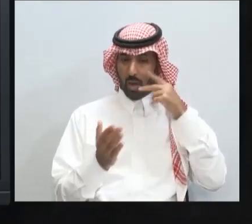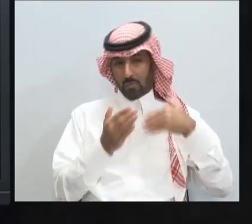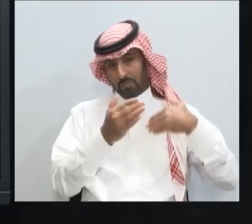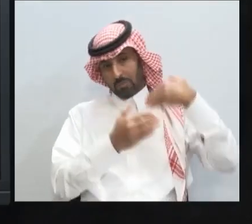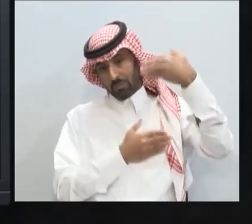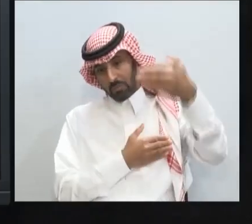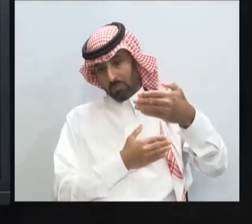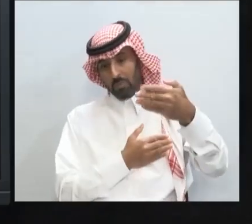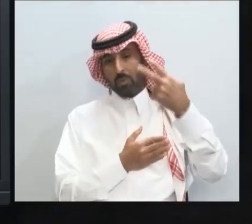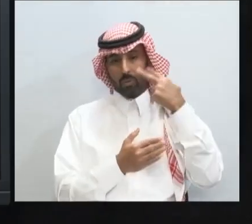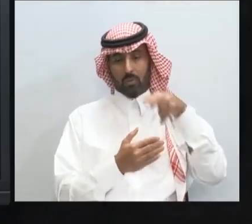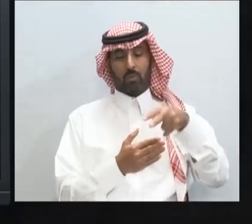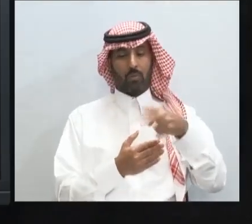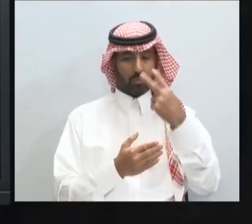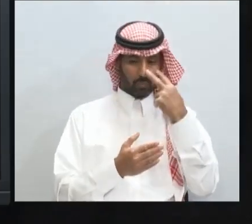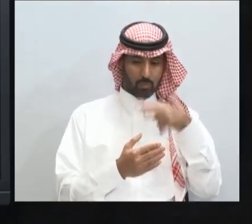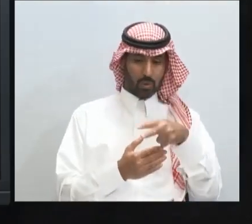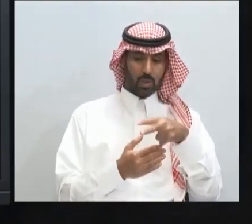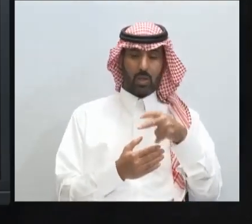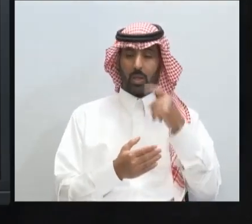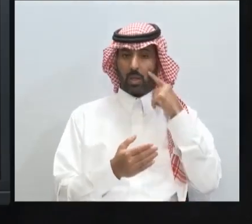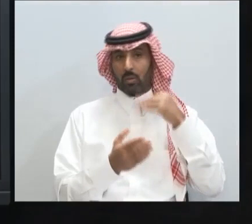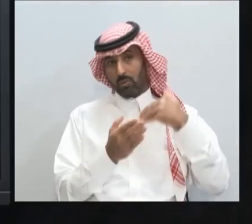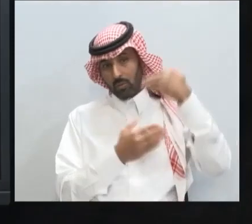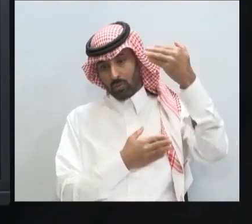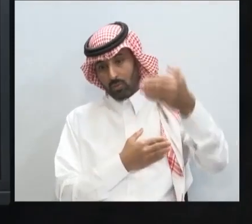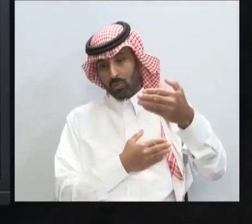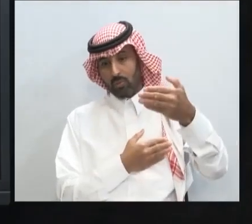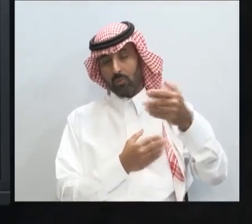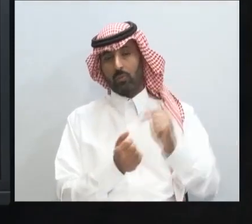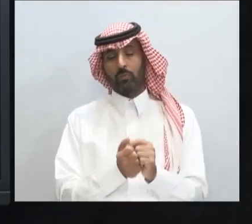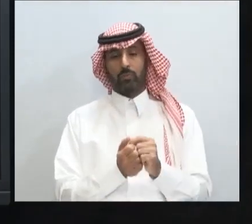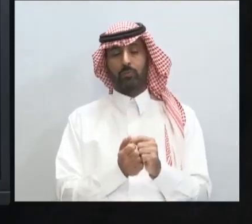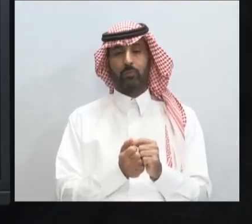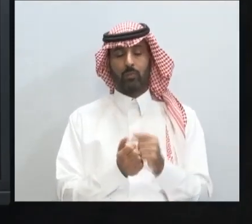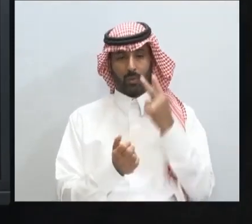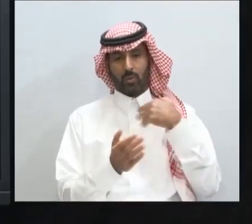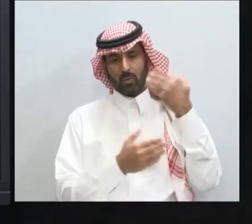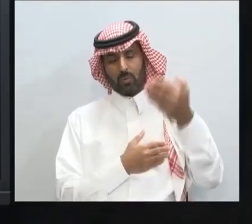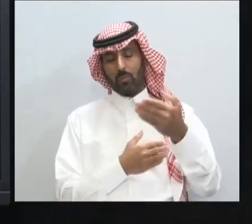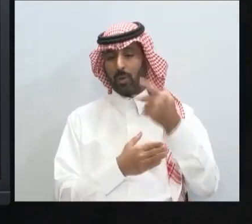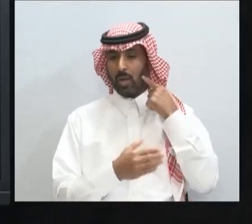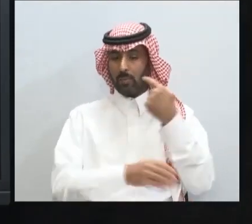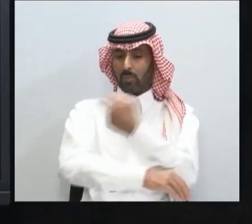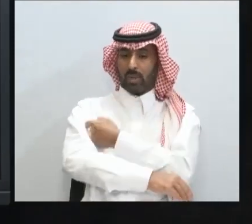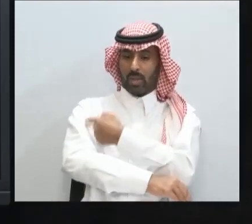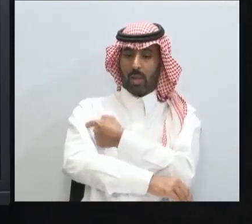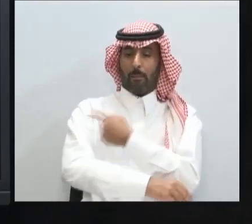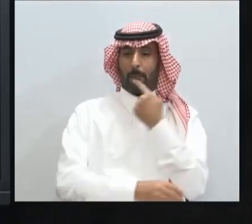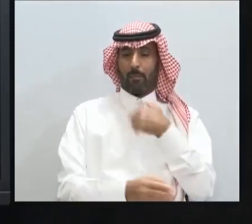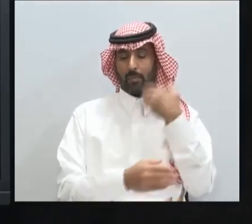Peeking. Yes, it means to look without anyone noticing you. To peek, it means to look without anyone noticing